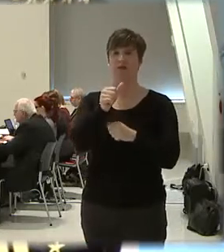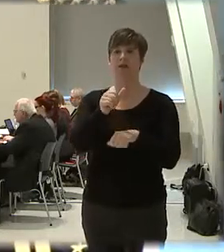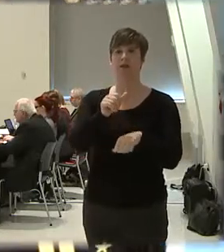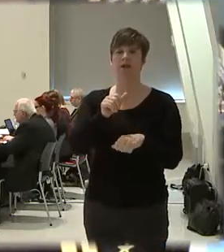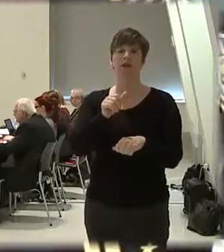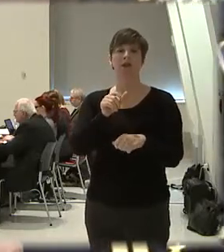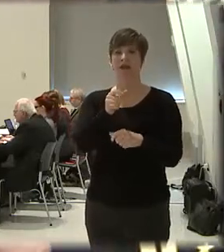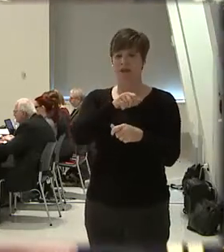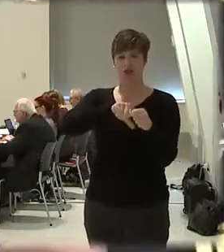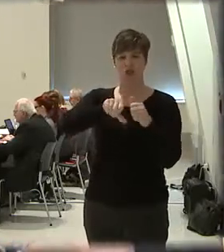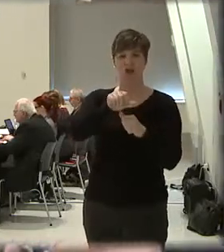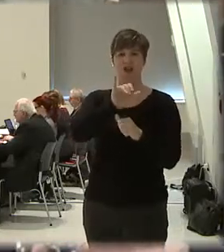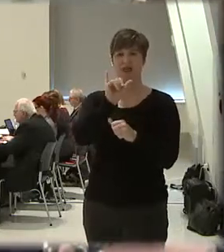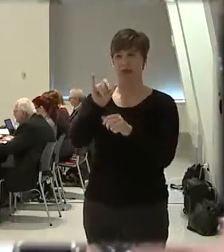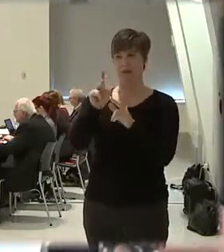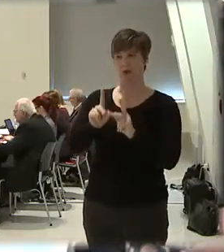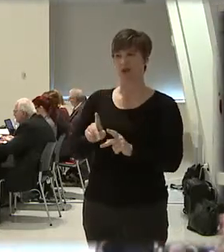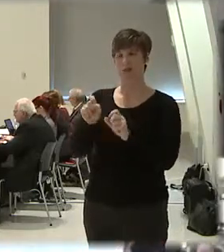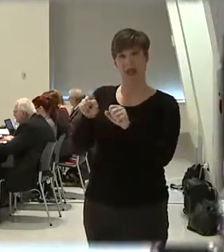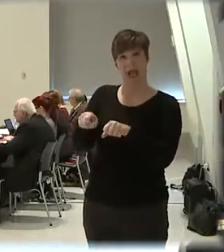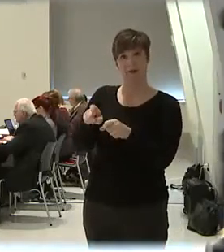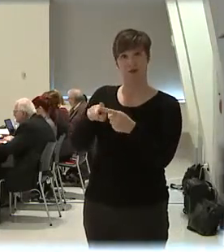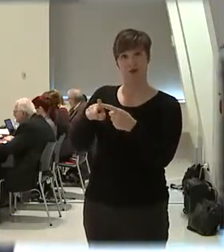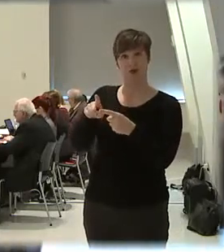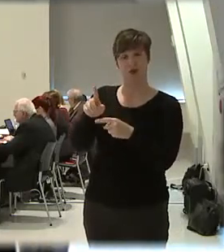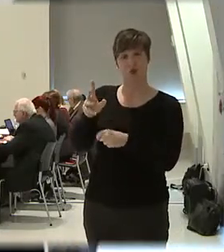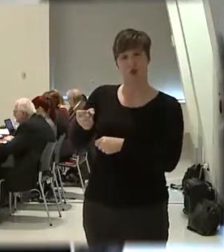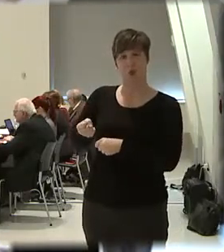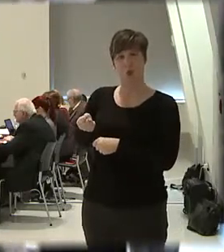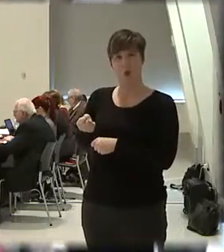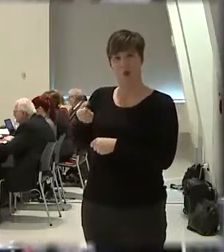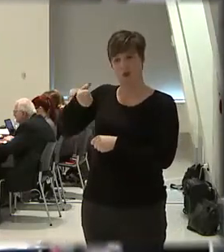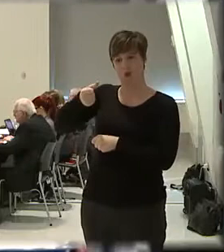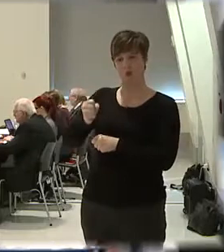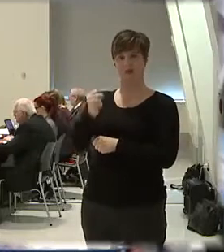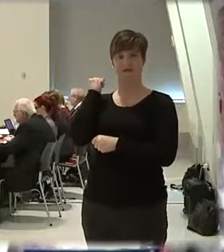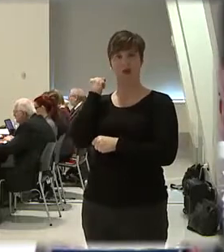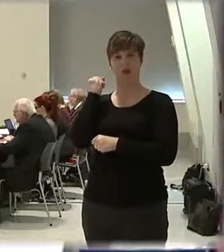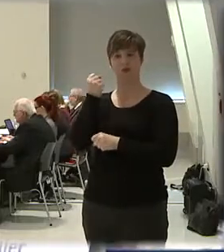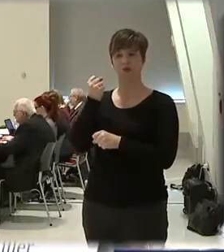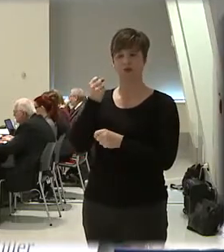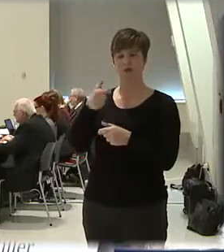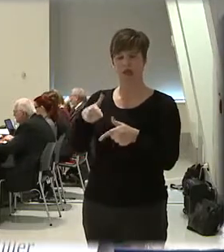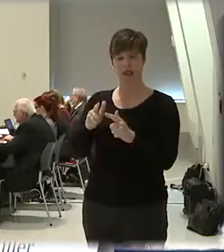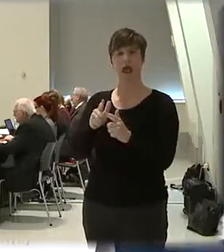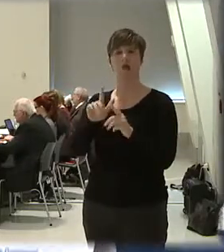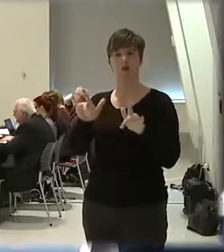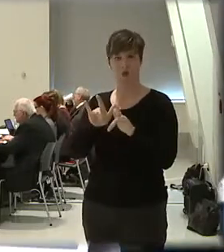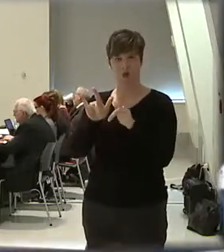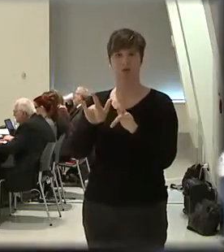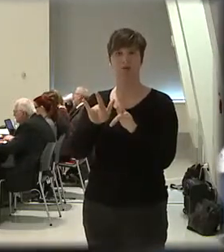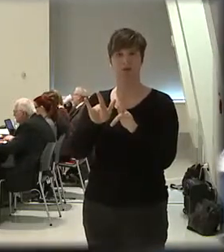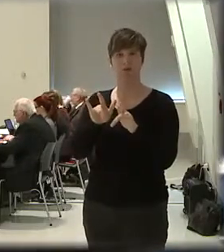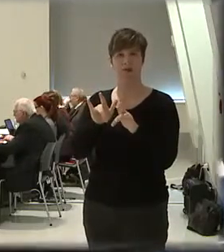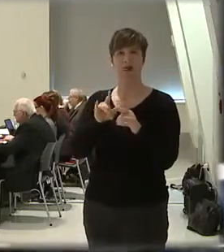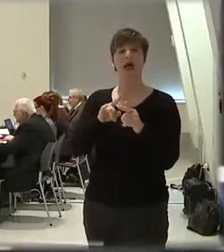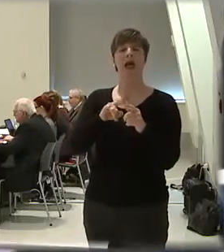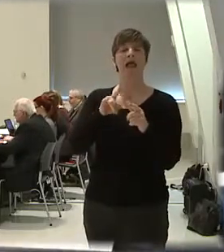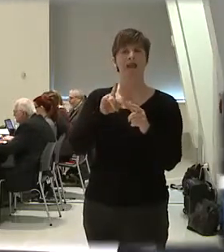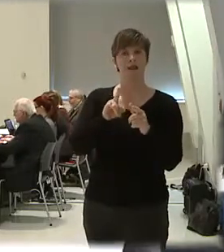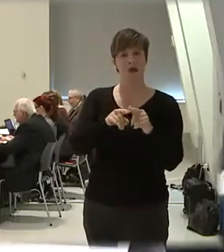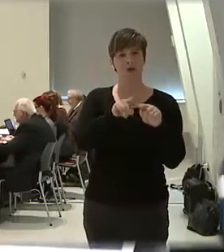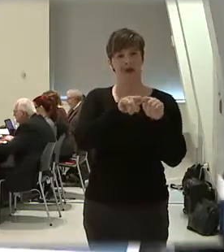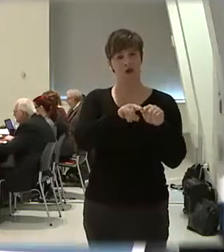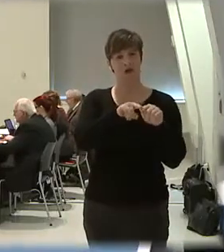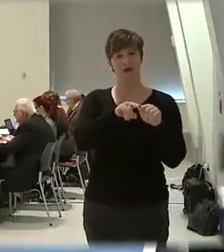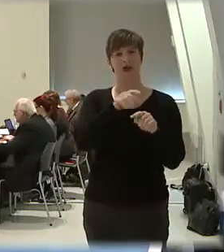witness, that person actually be able to withhold consent to be recorded. We can rely then on